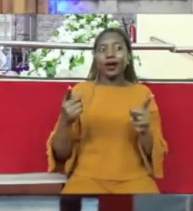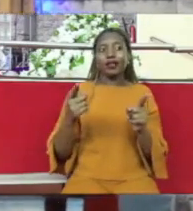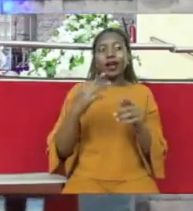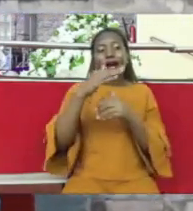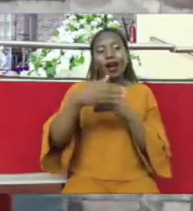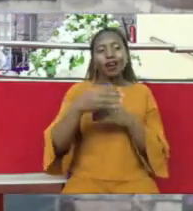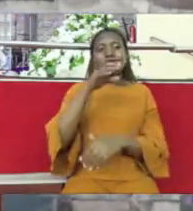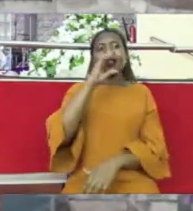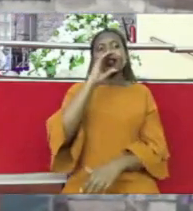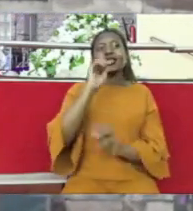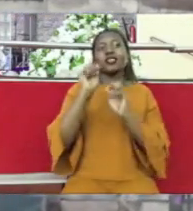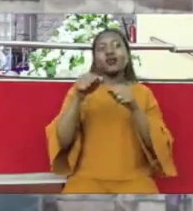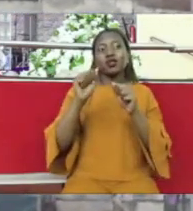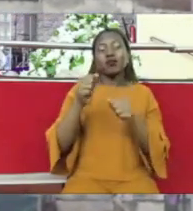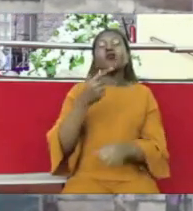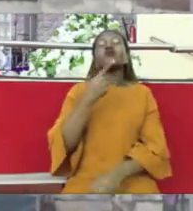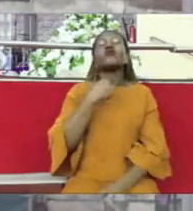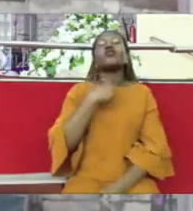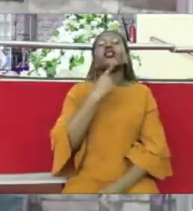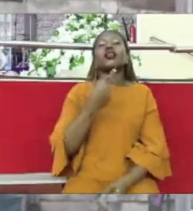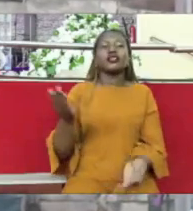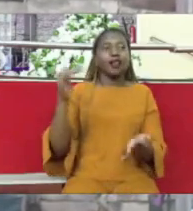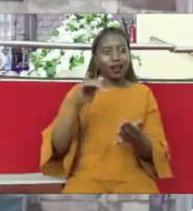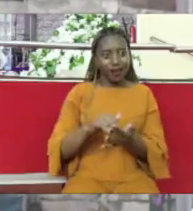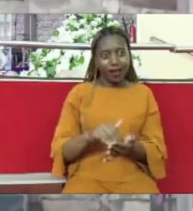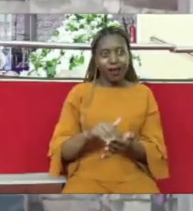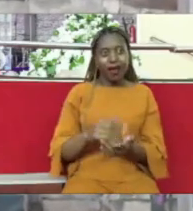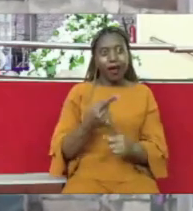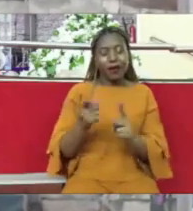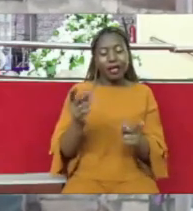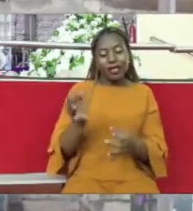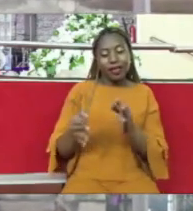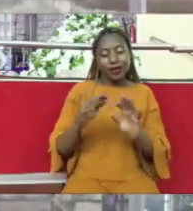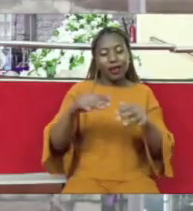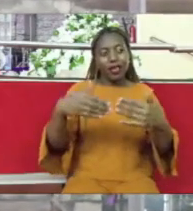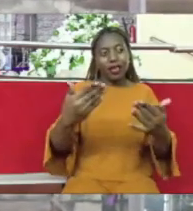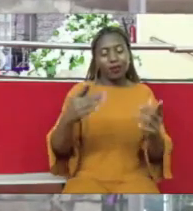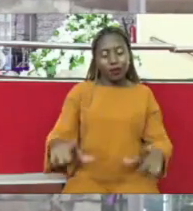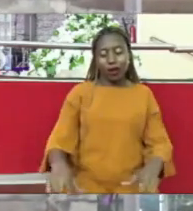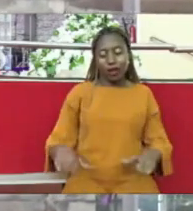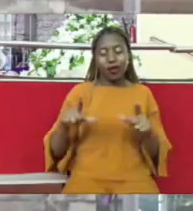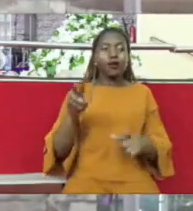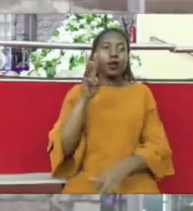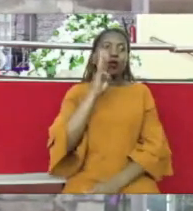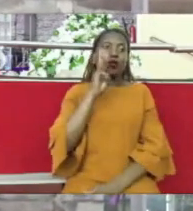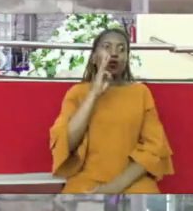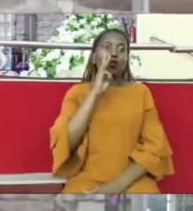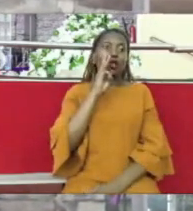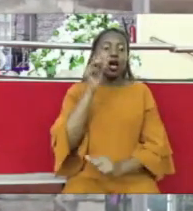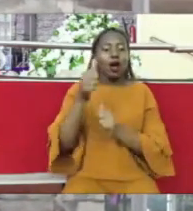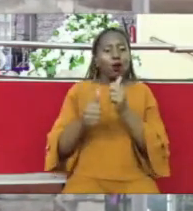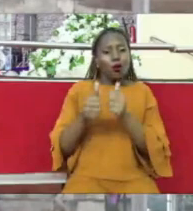again. But I can give you living water that will develop a